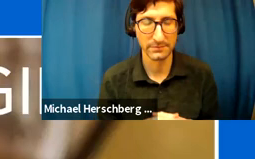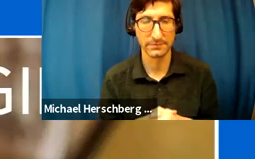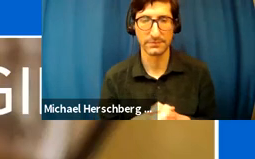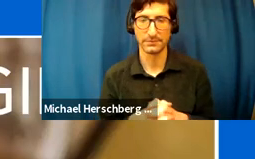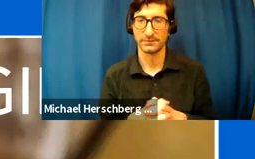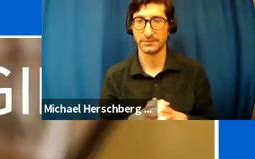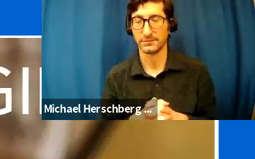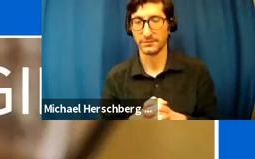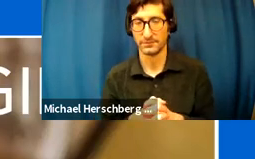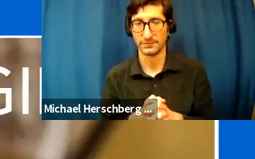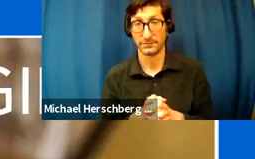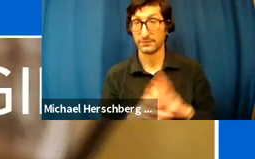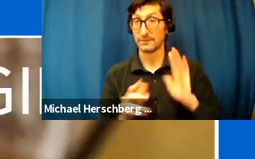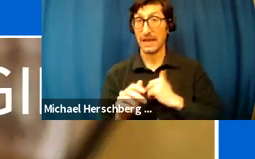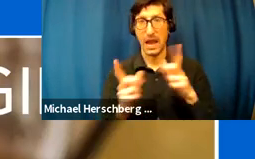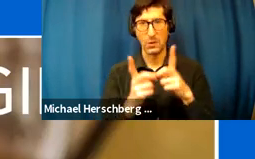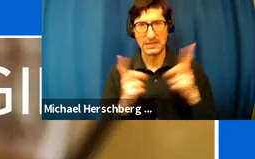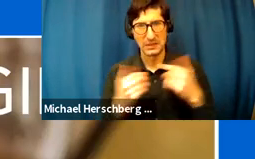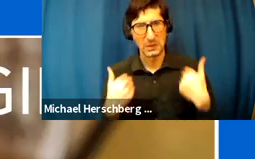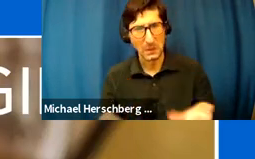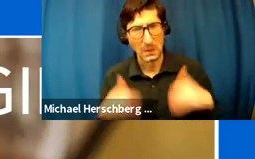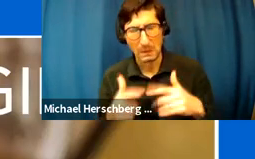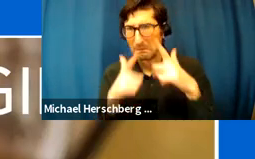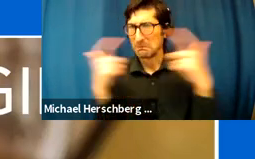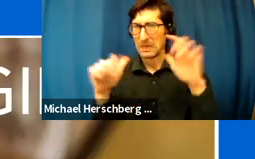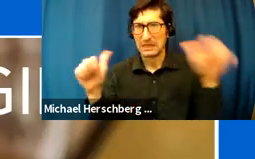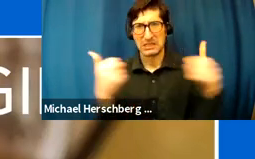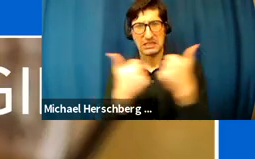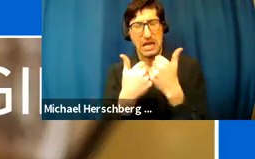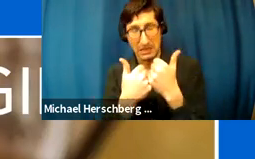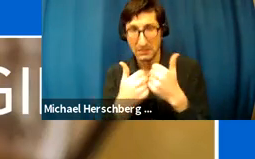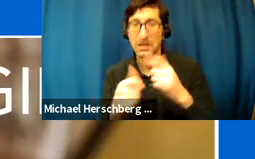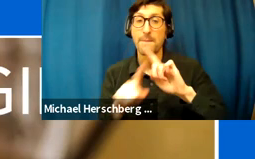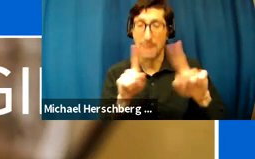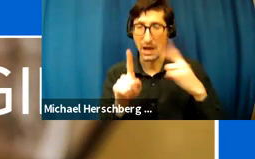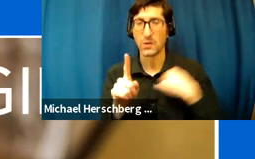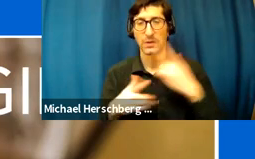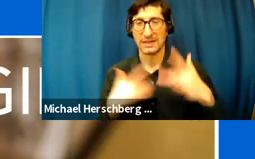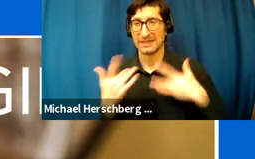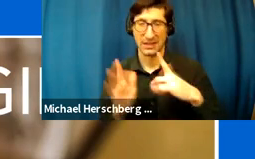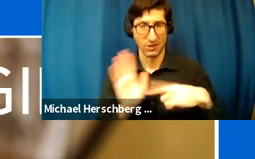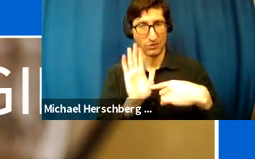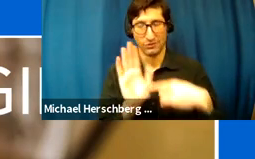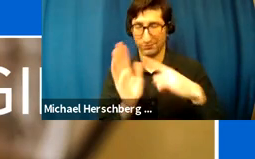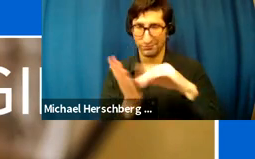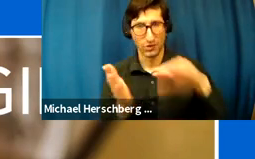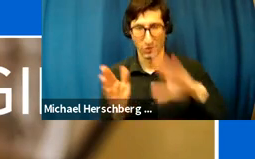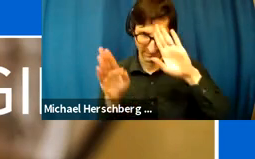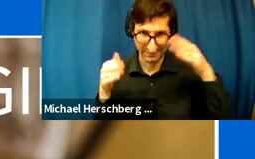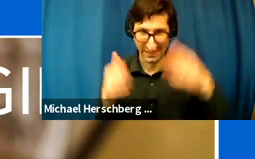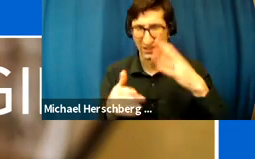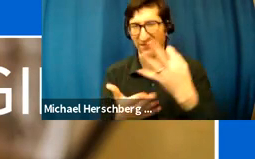While the challenge facing our district is daunting, we are excited to present a student-centered fiscal 2022